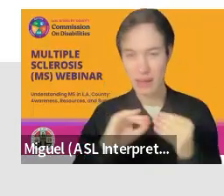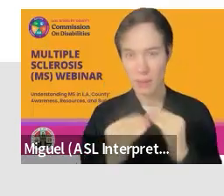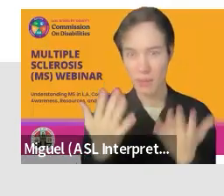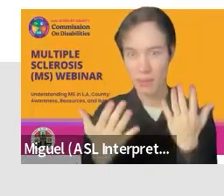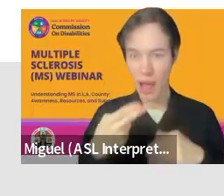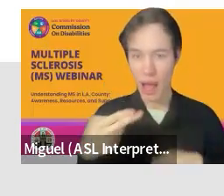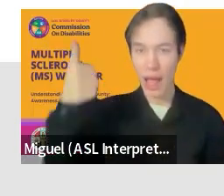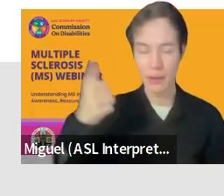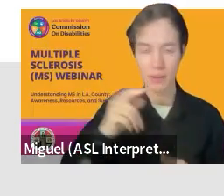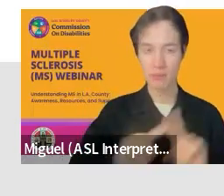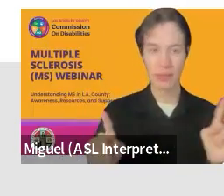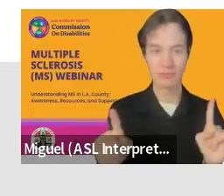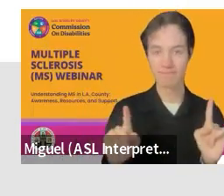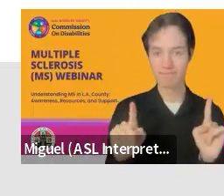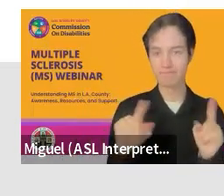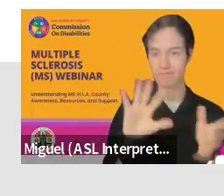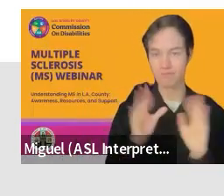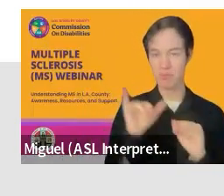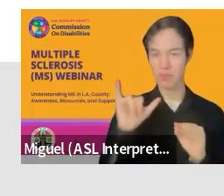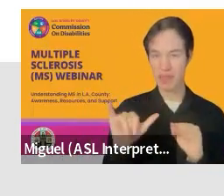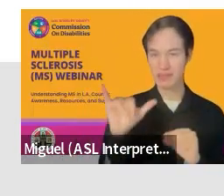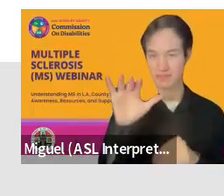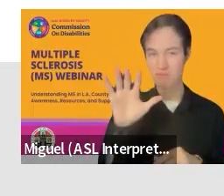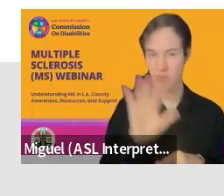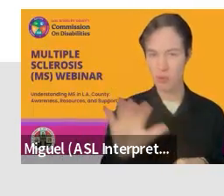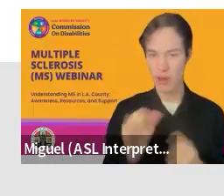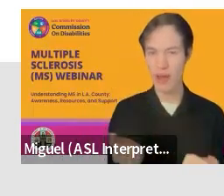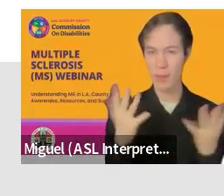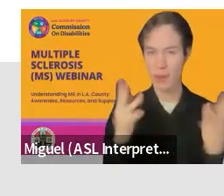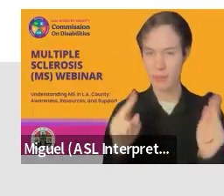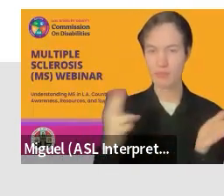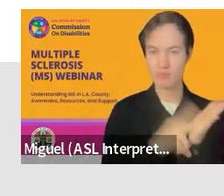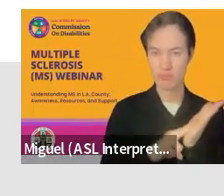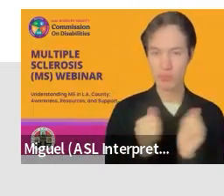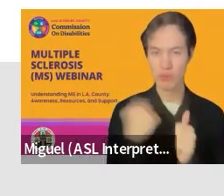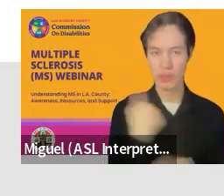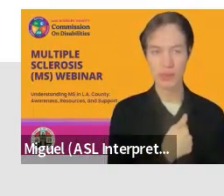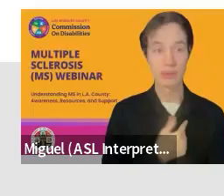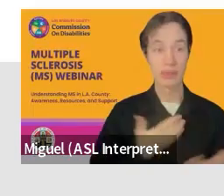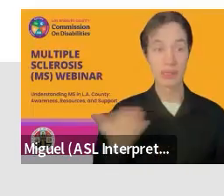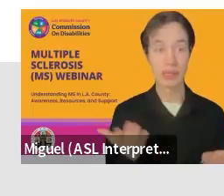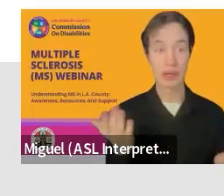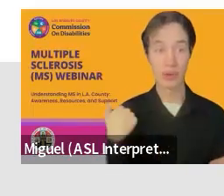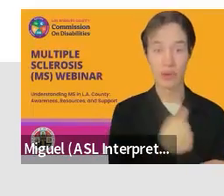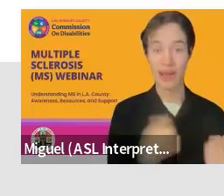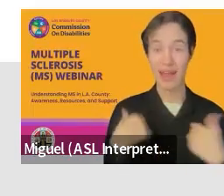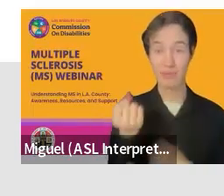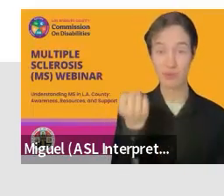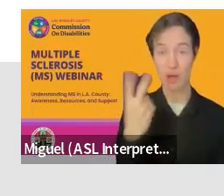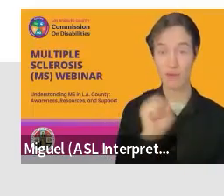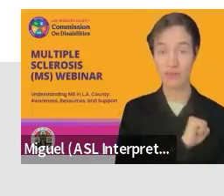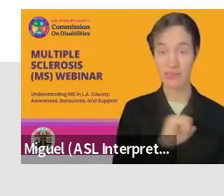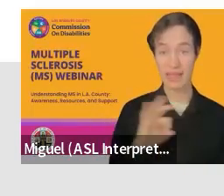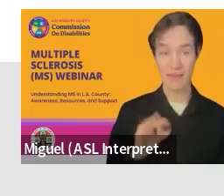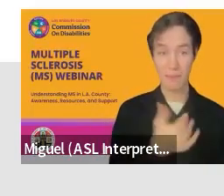that's as many people that are registered with us. We have 12 staff members who work here, and we all work remotely.